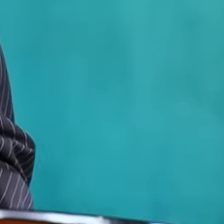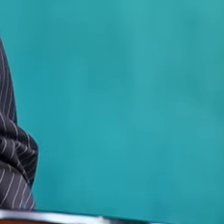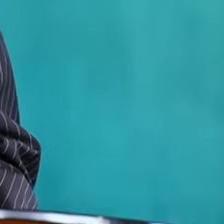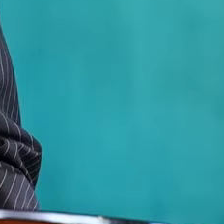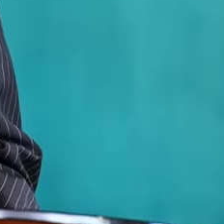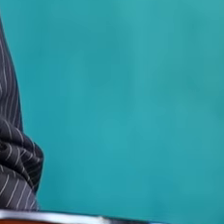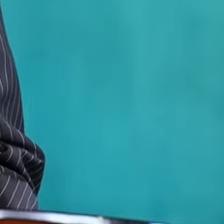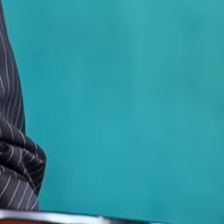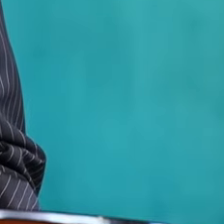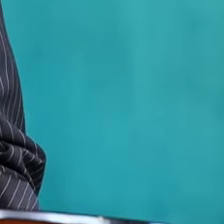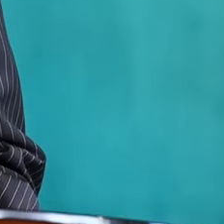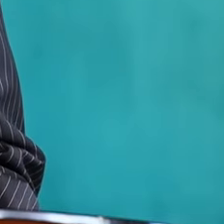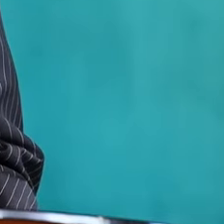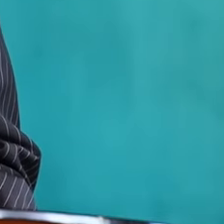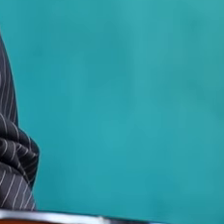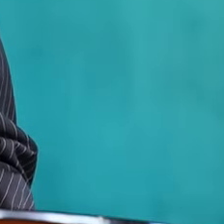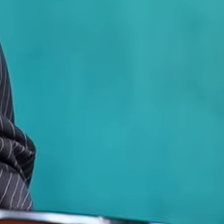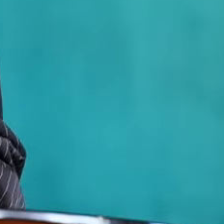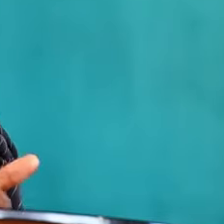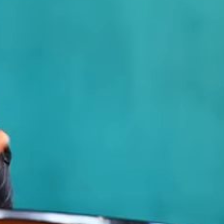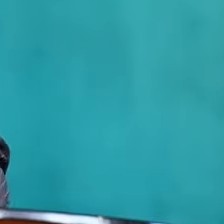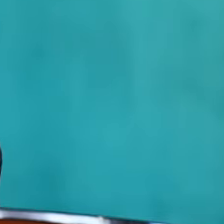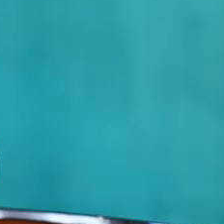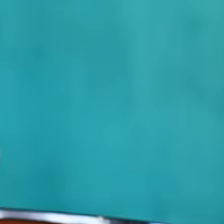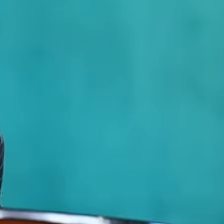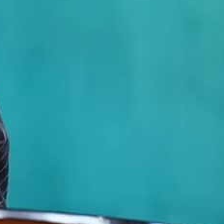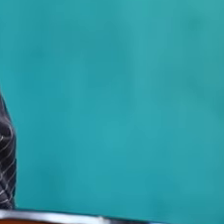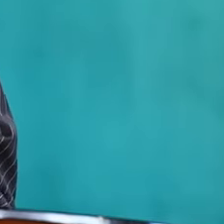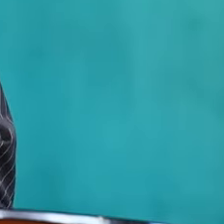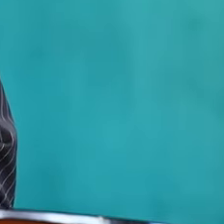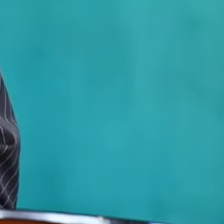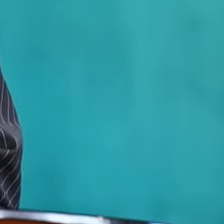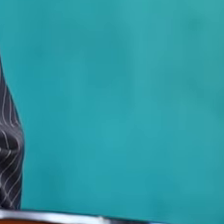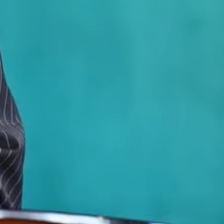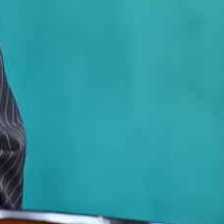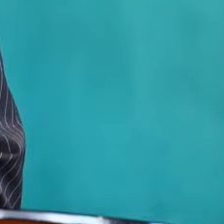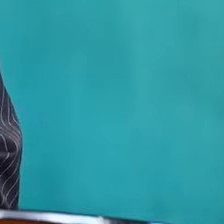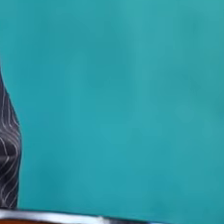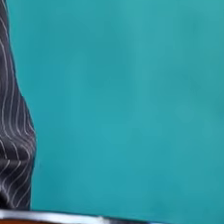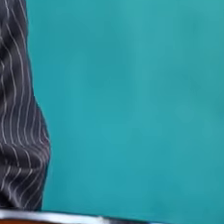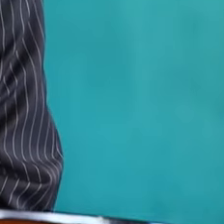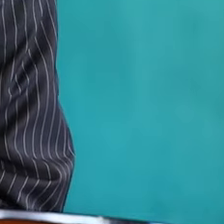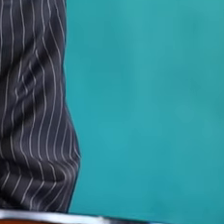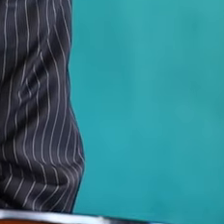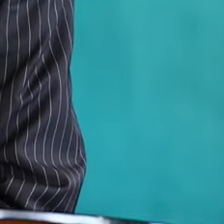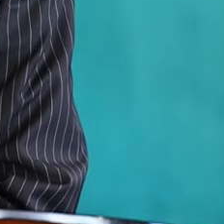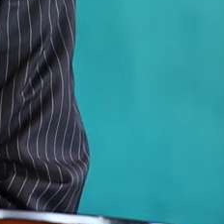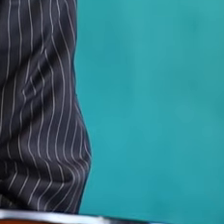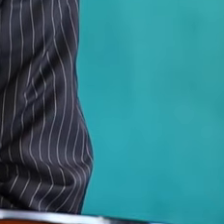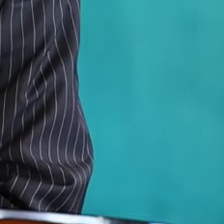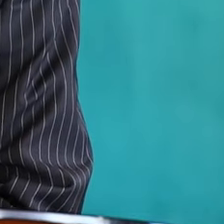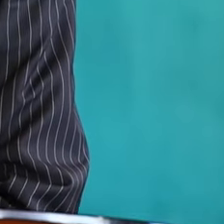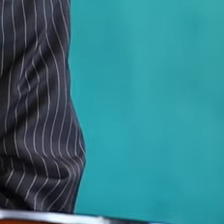had indignation, saying, 'To what purpose is this waste? For